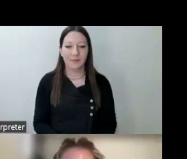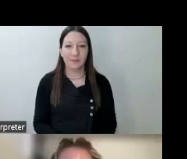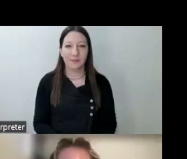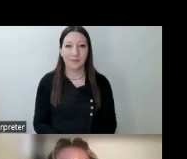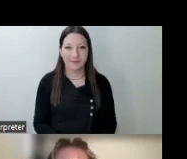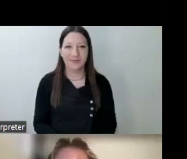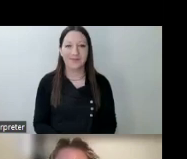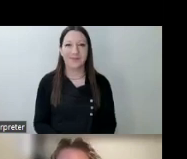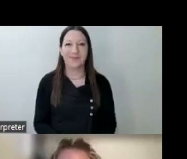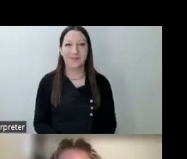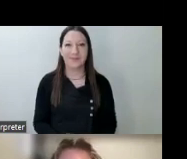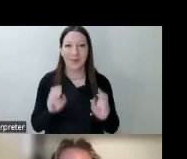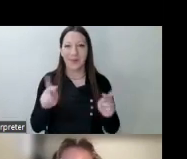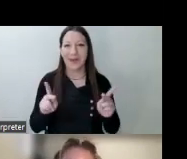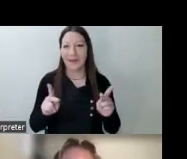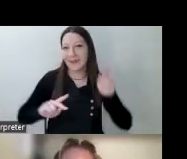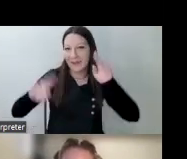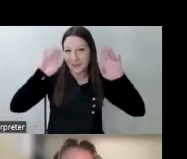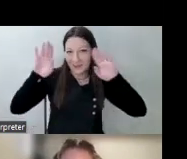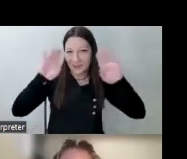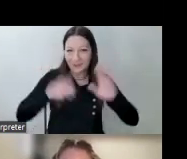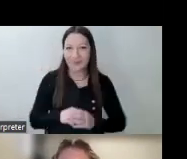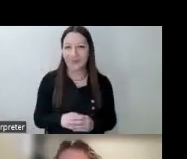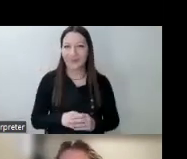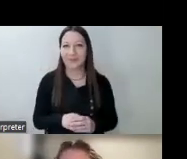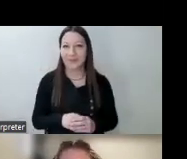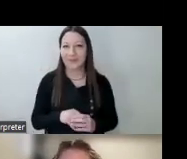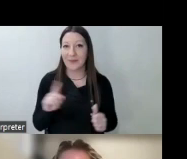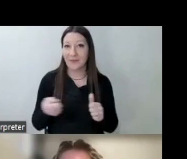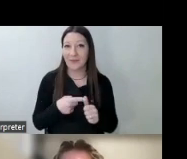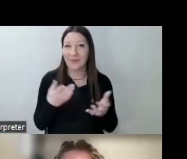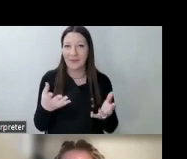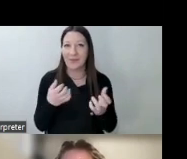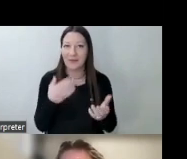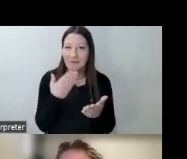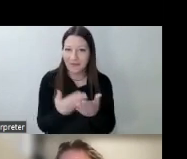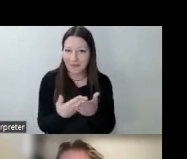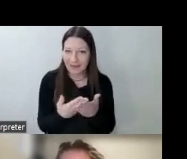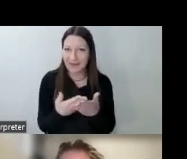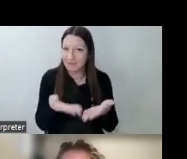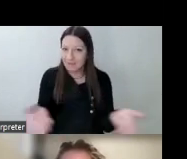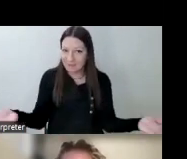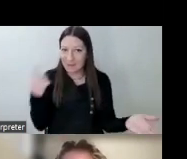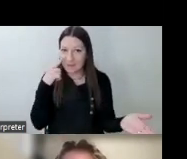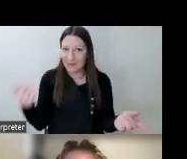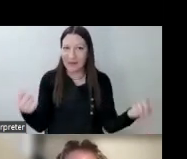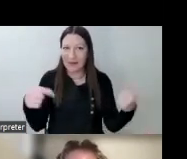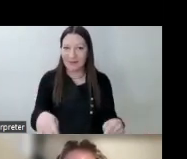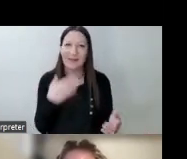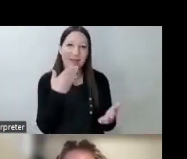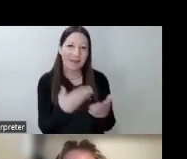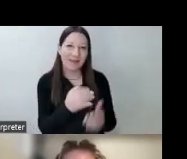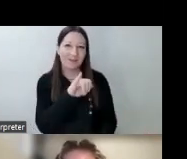Okay. Hi, everybody. I'd like to first start by thanking everyone for being here. Thank you so much to Jennifer